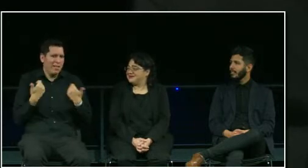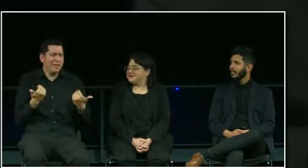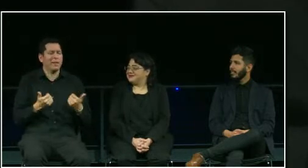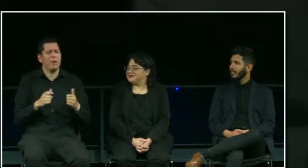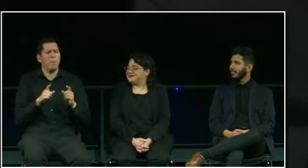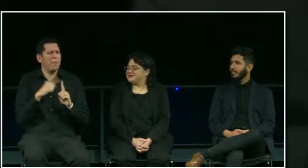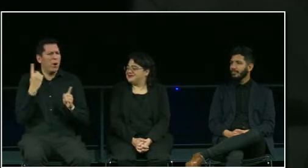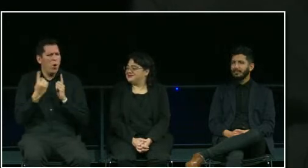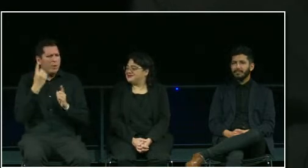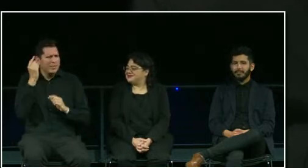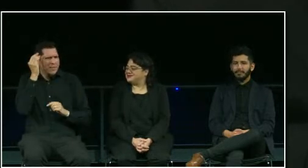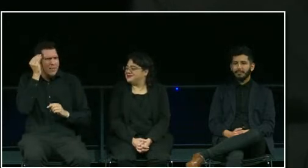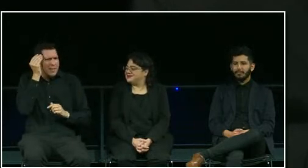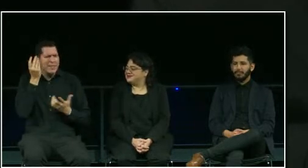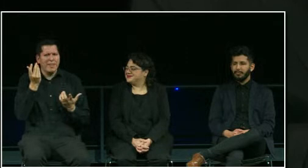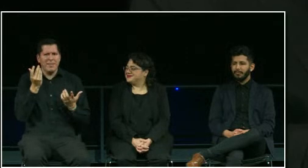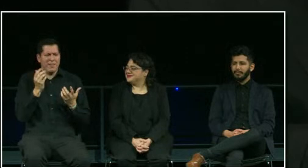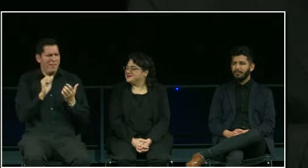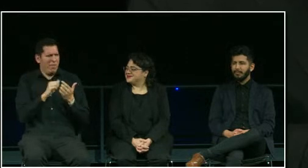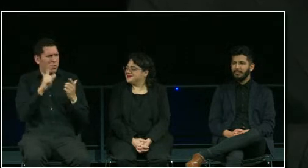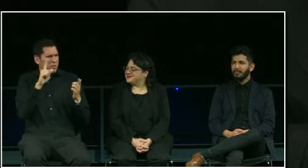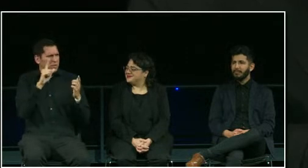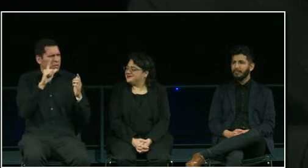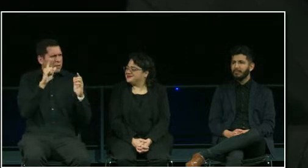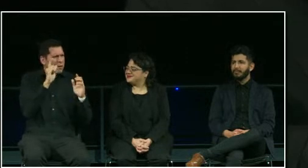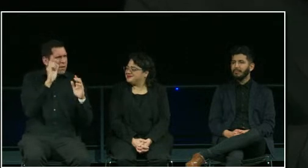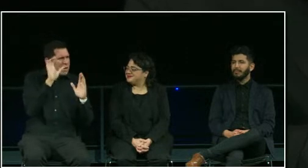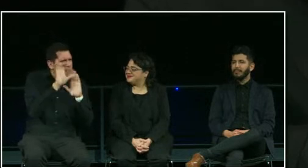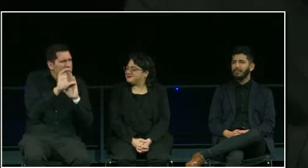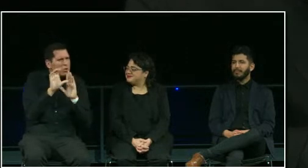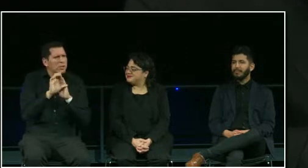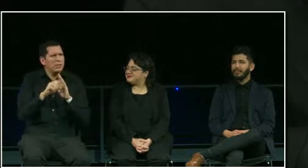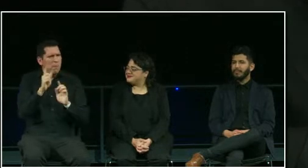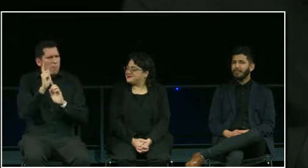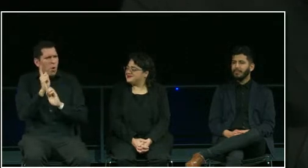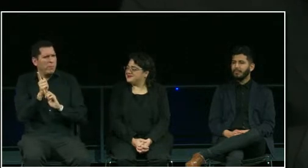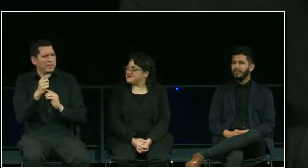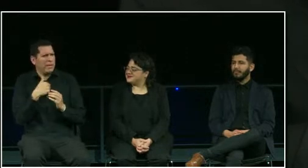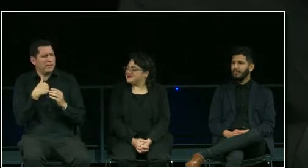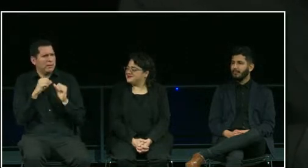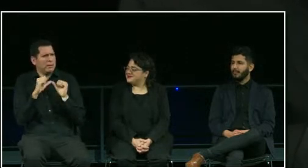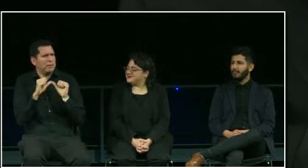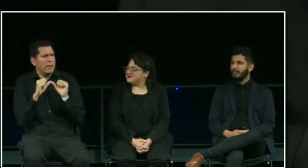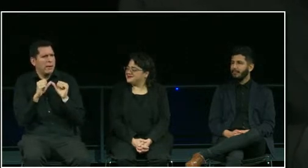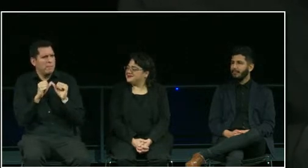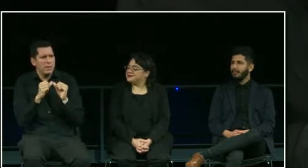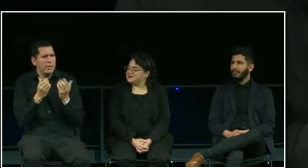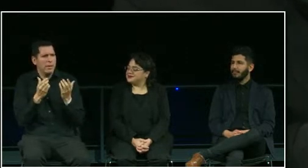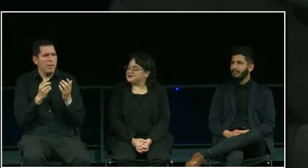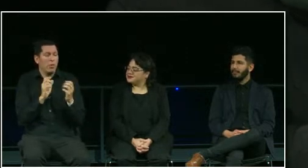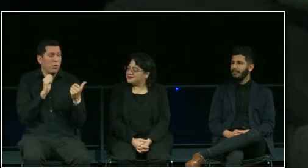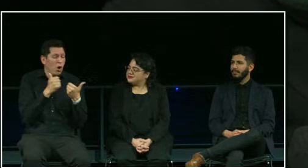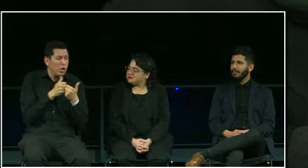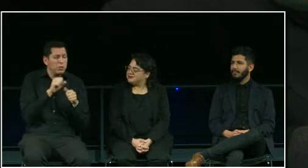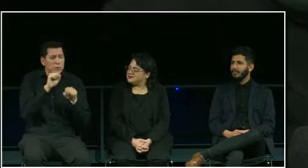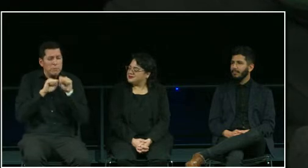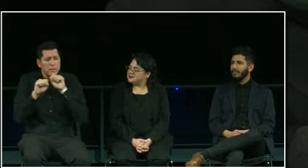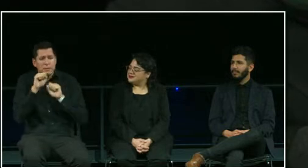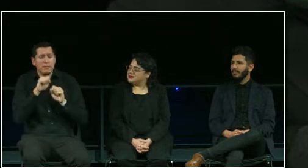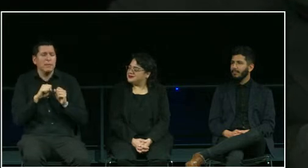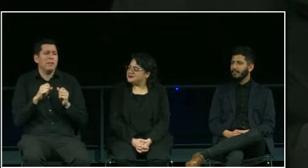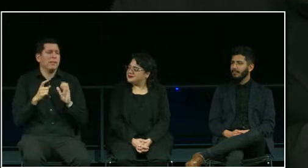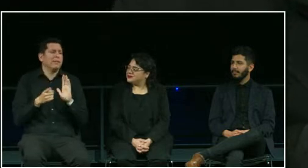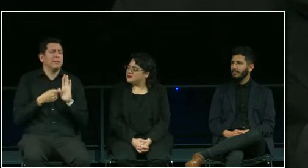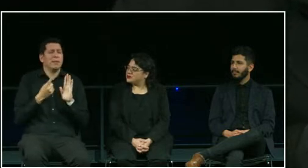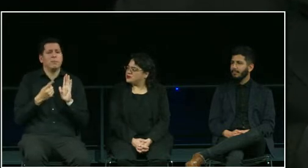about why there's images or moments that sustain me through the hardships. And I'm then like John Candy